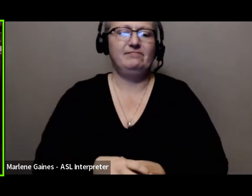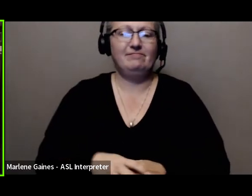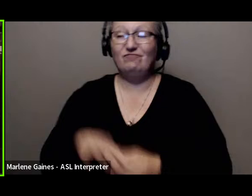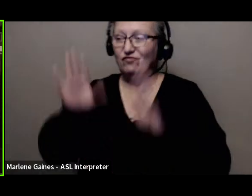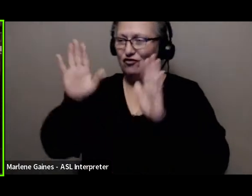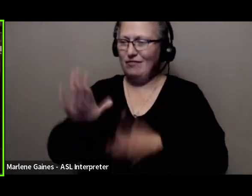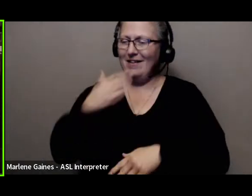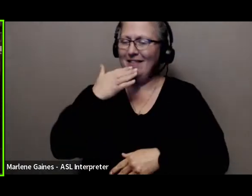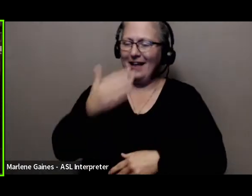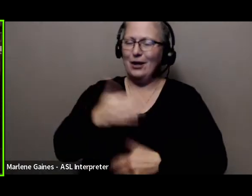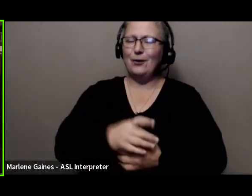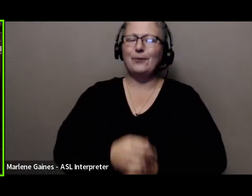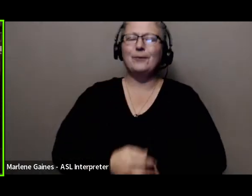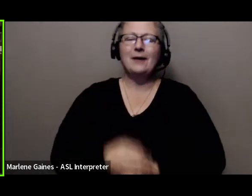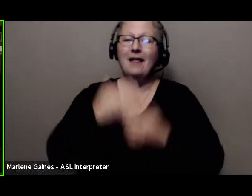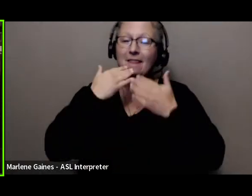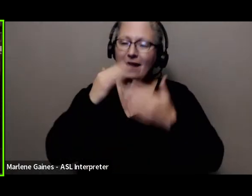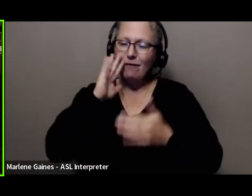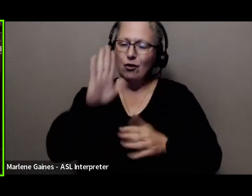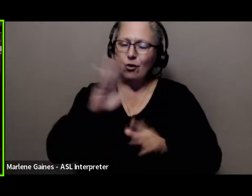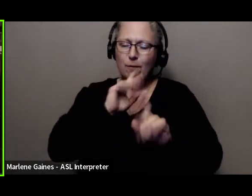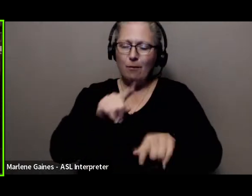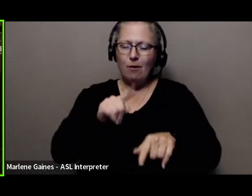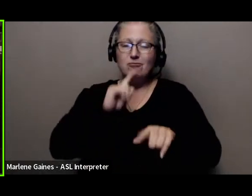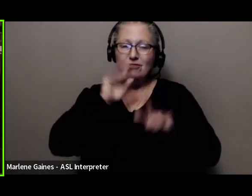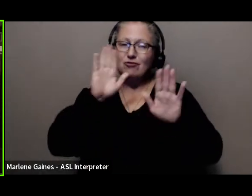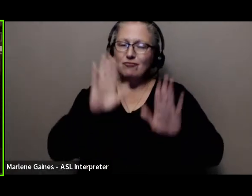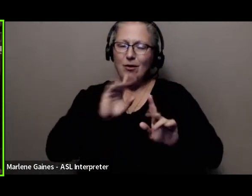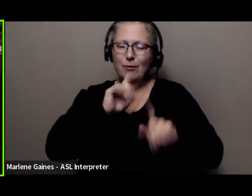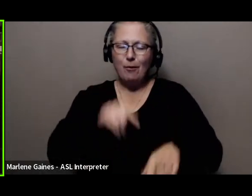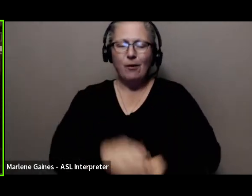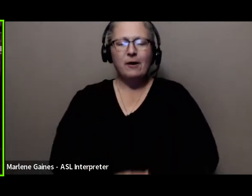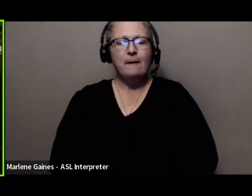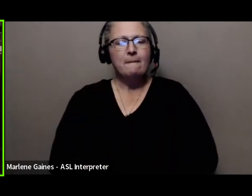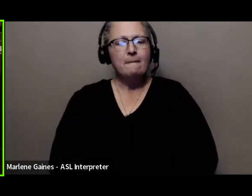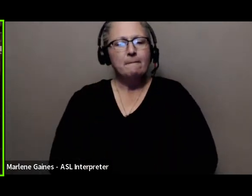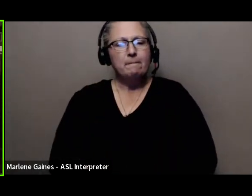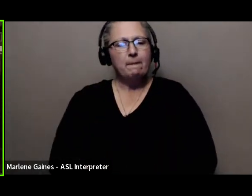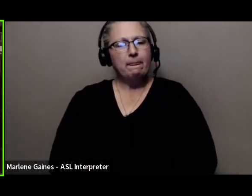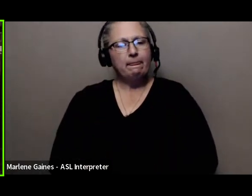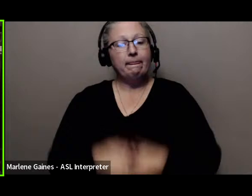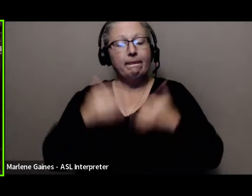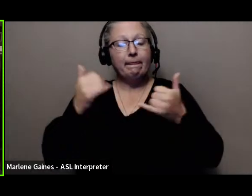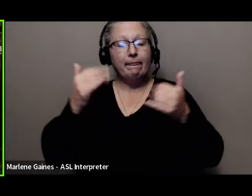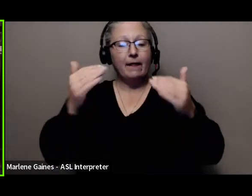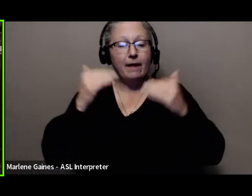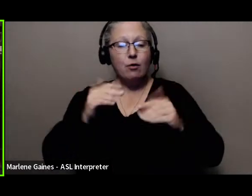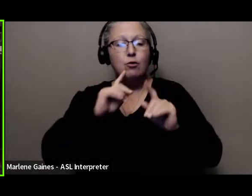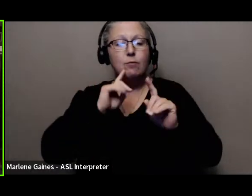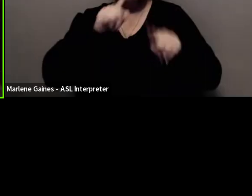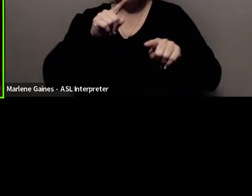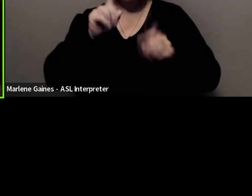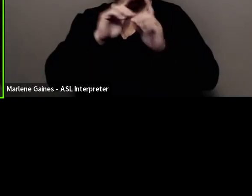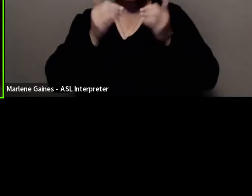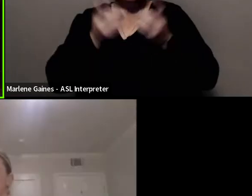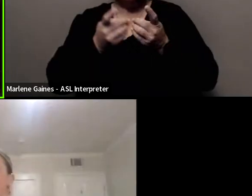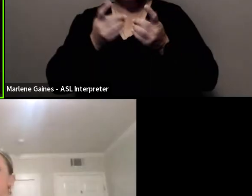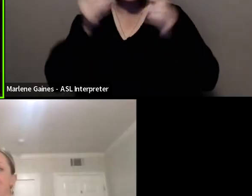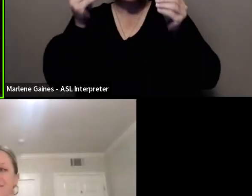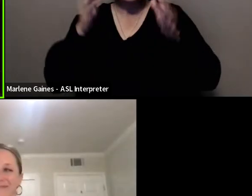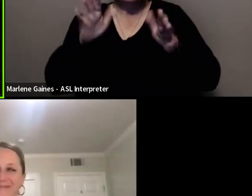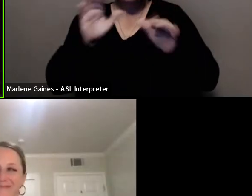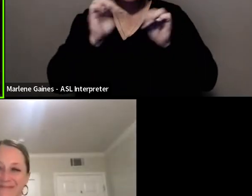Great. Thank you. Thank you for your report. Excellent report. Okay, we'll go on to report of the District